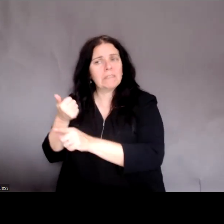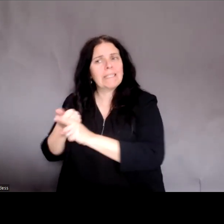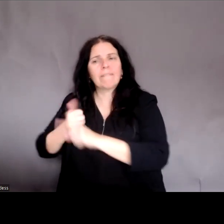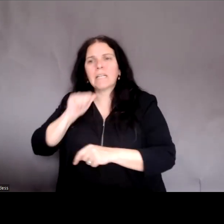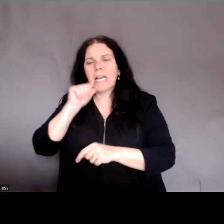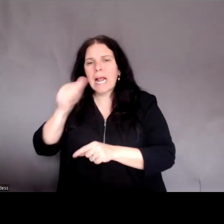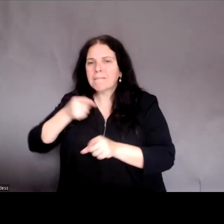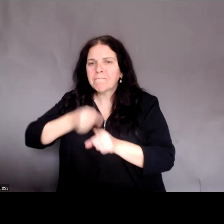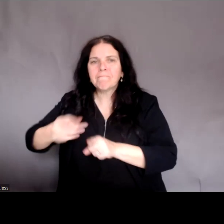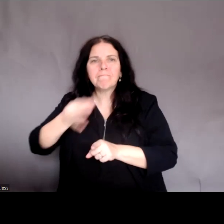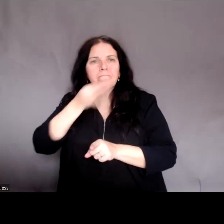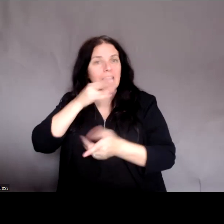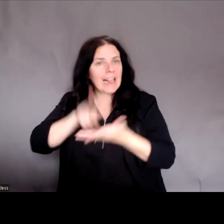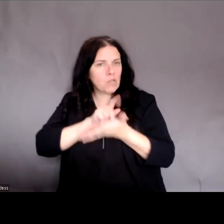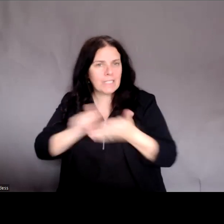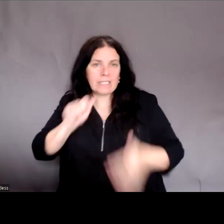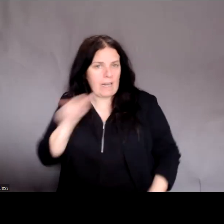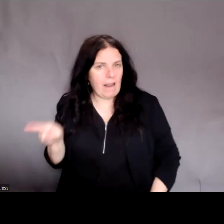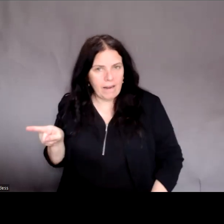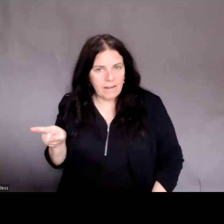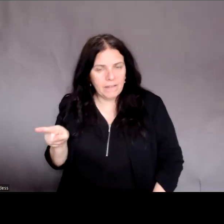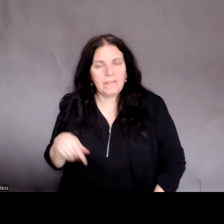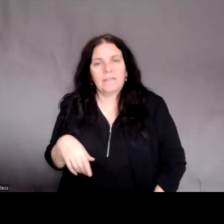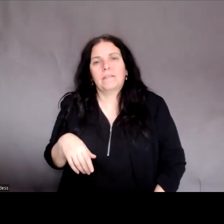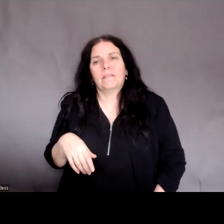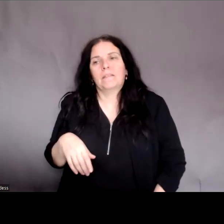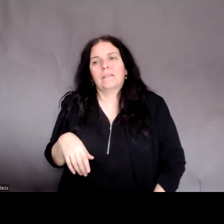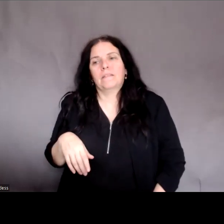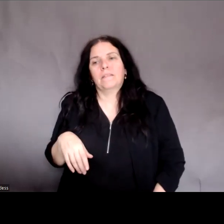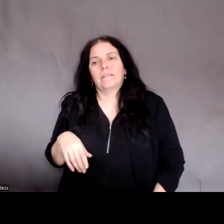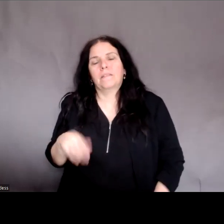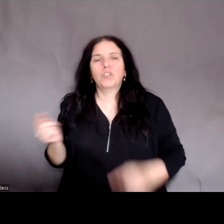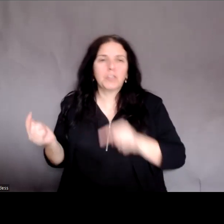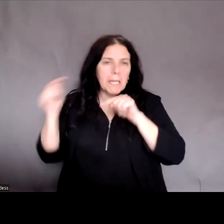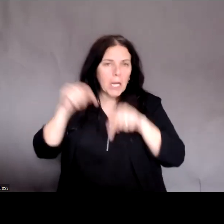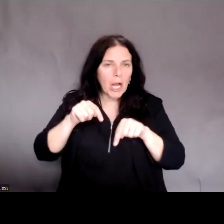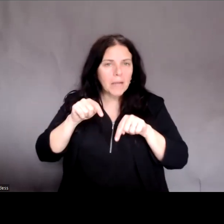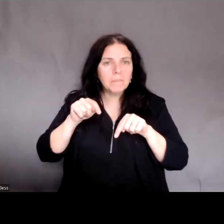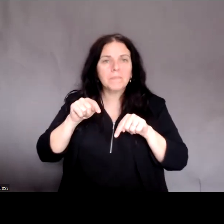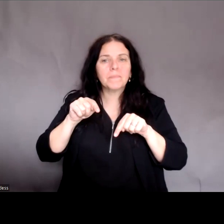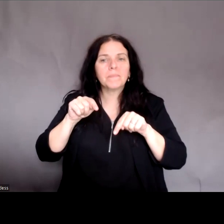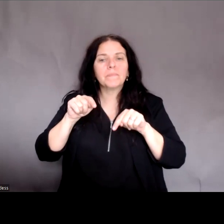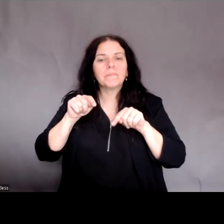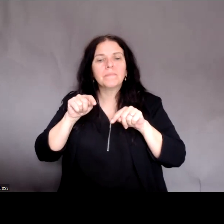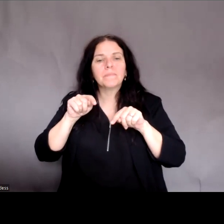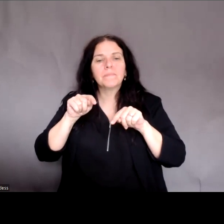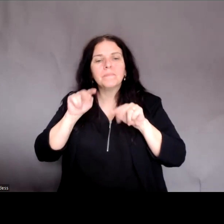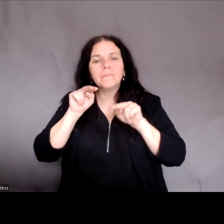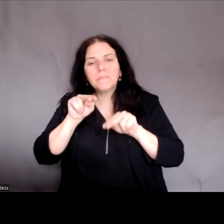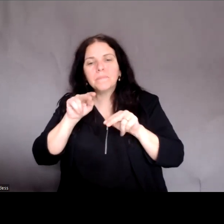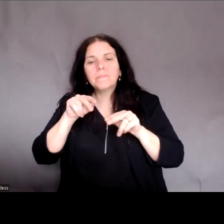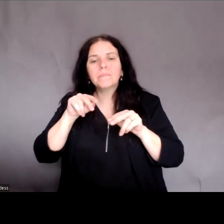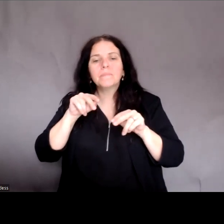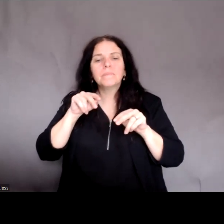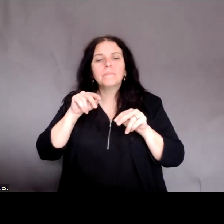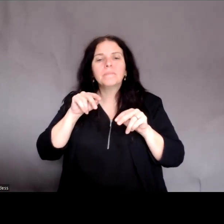specialist. She redid the monitoring visit and the requirement on the form to ask generic